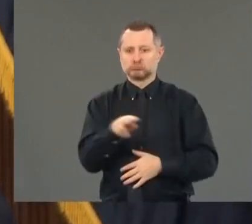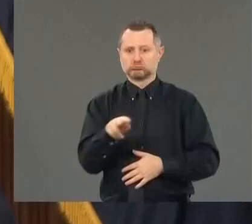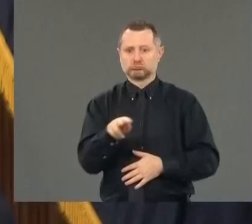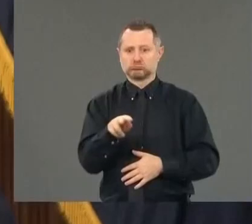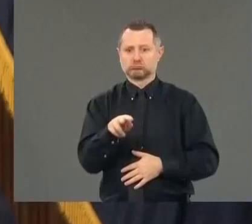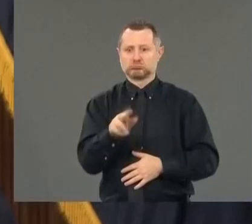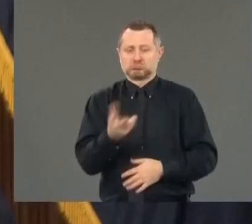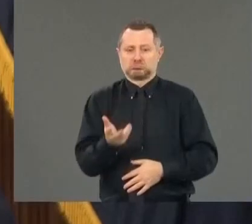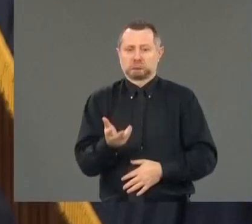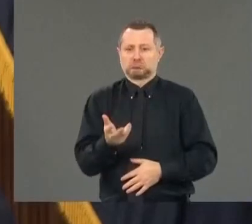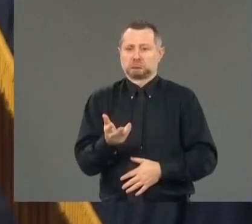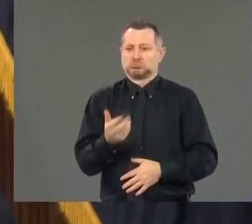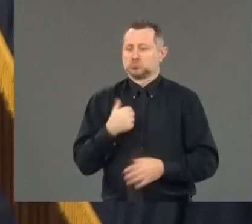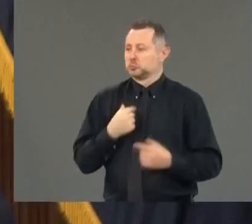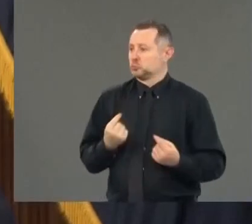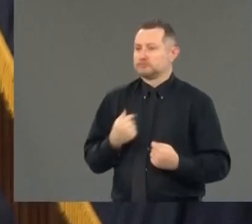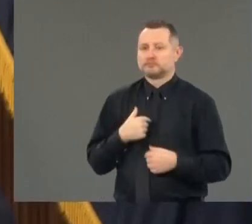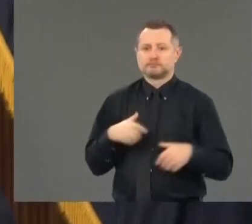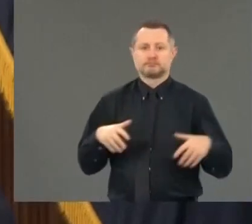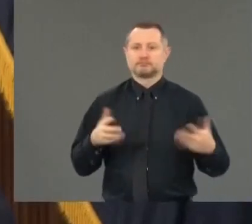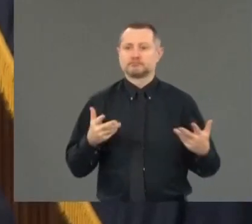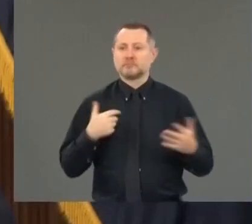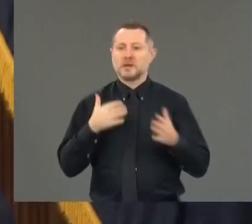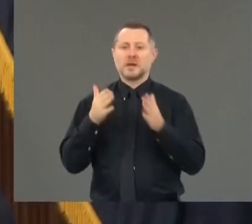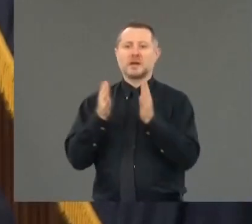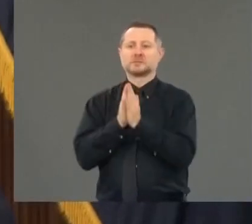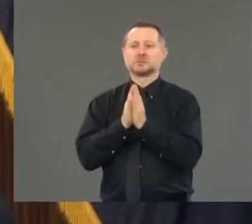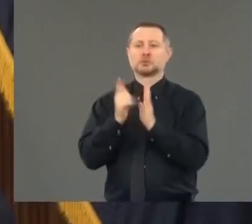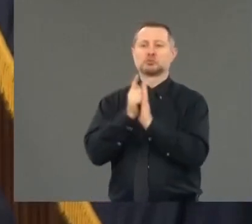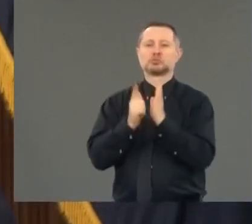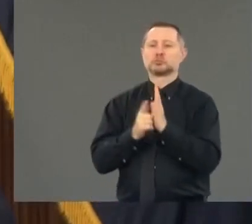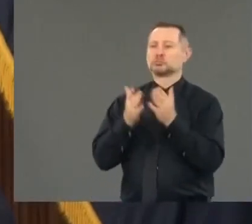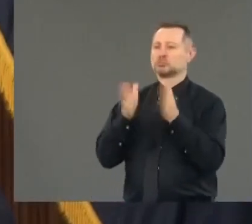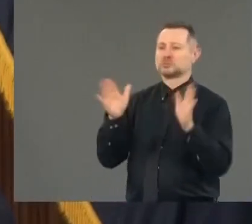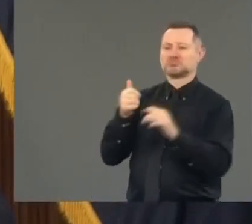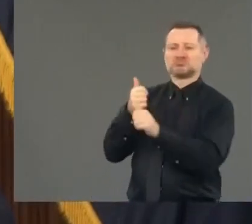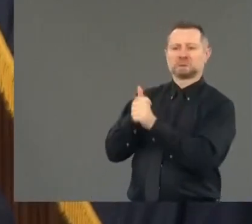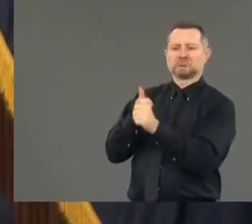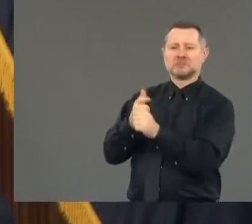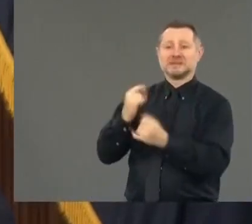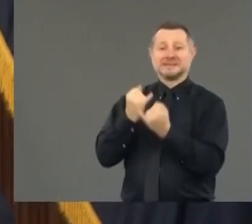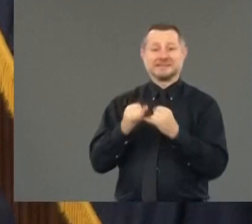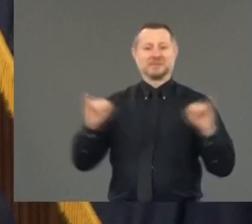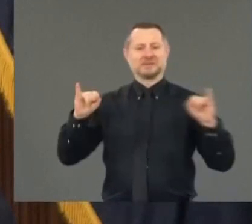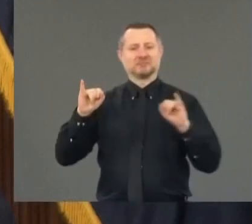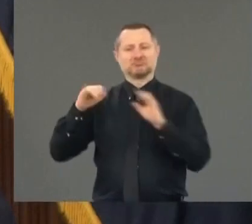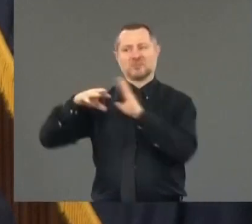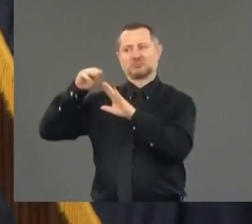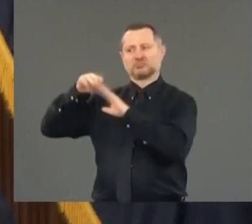What do we do about it? I've asked the Attorney General, who is an independent elected official,